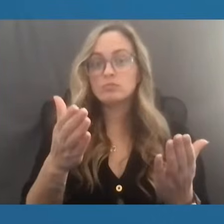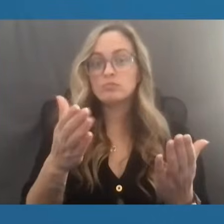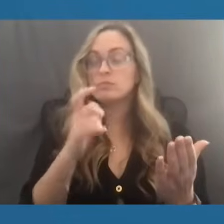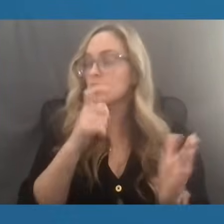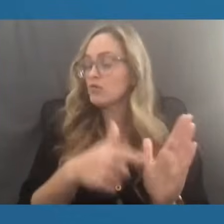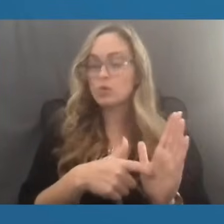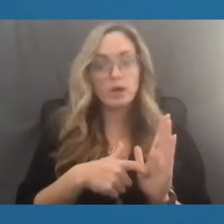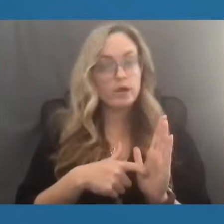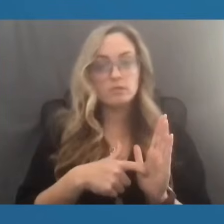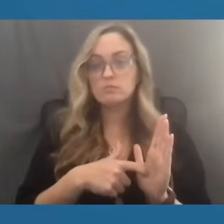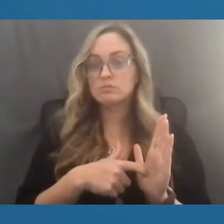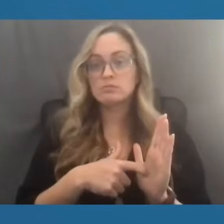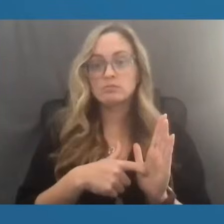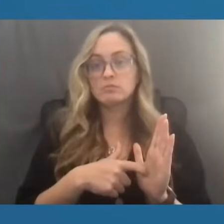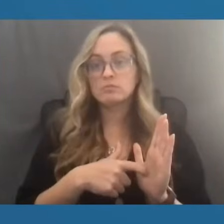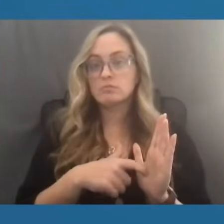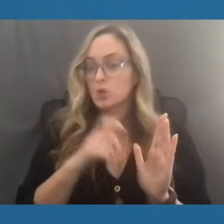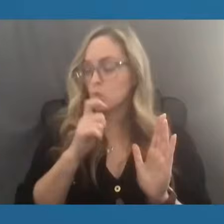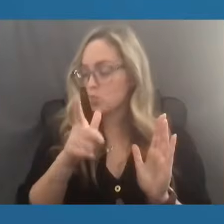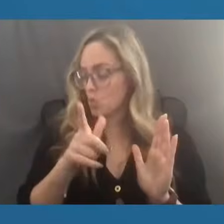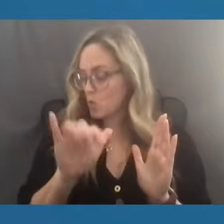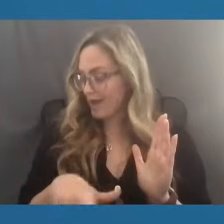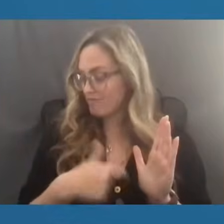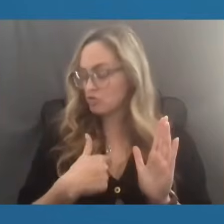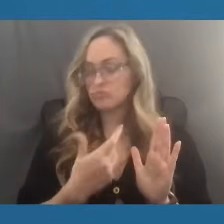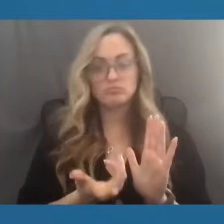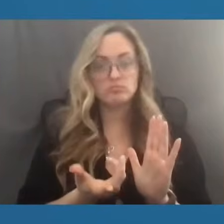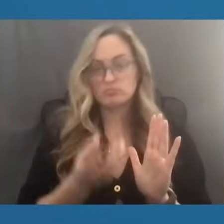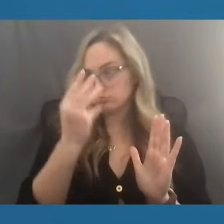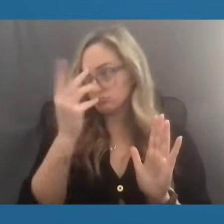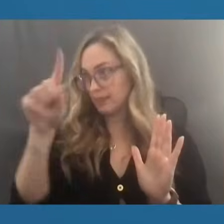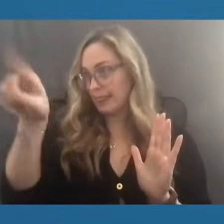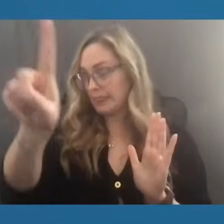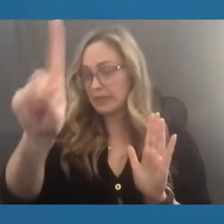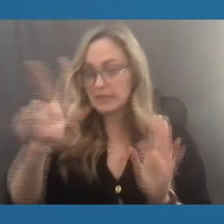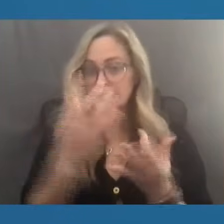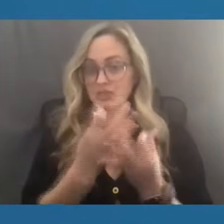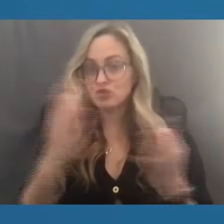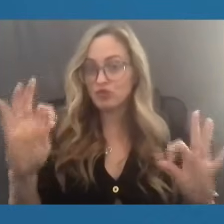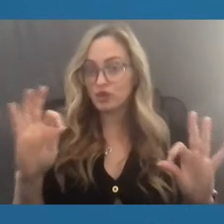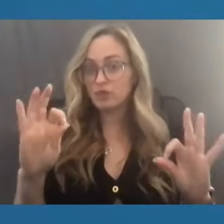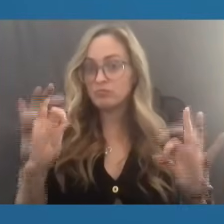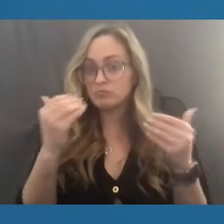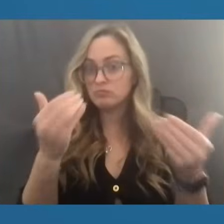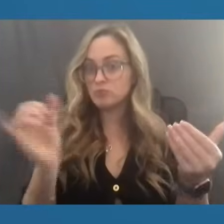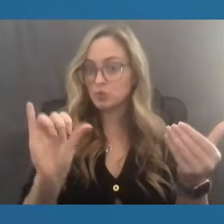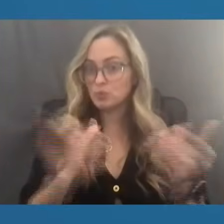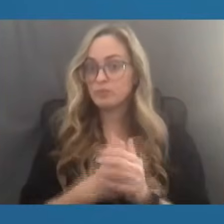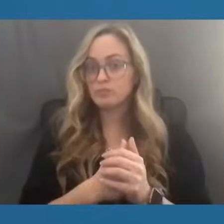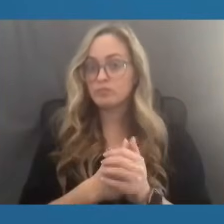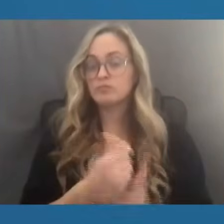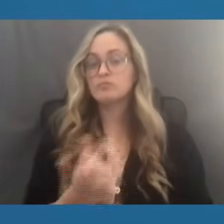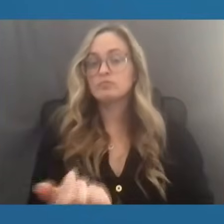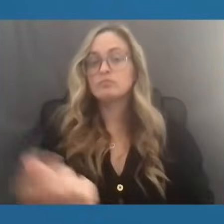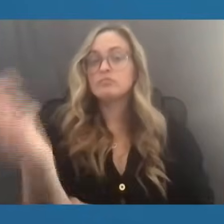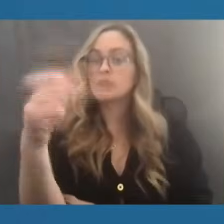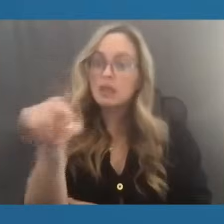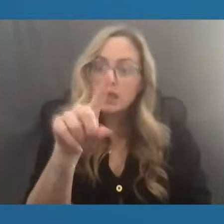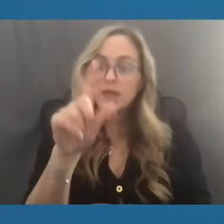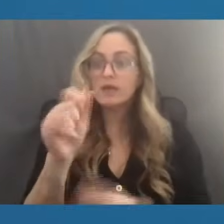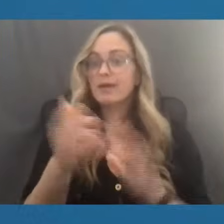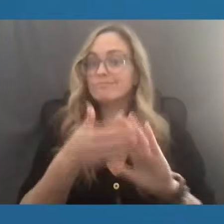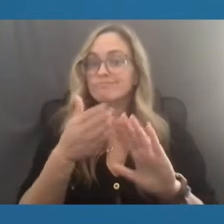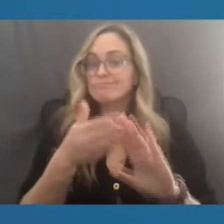to. Not going to be required. I need to let them have their free will as well and let them operate in